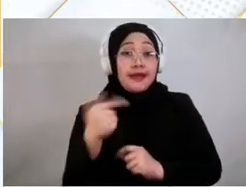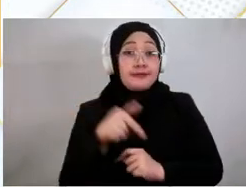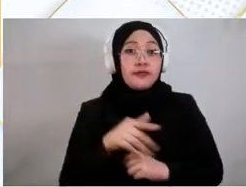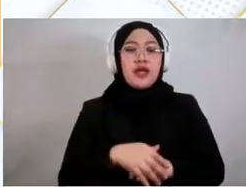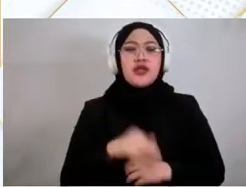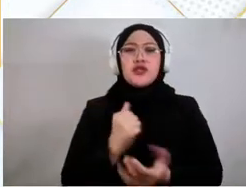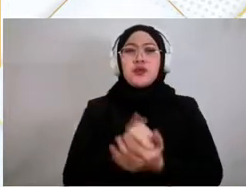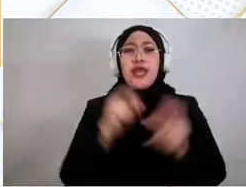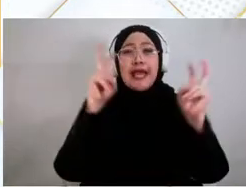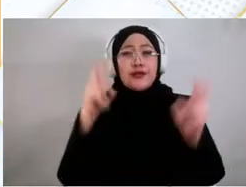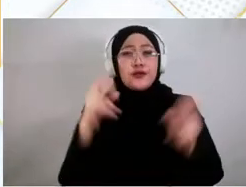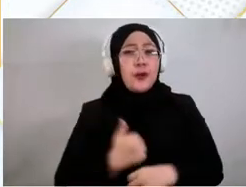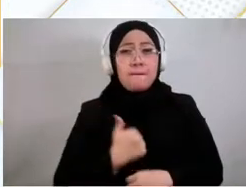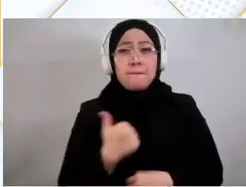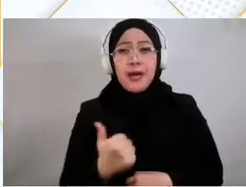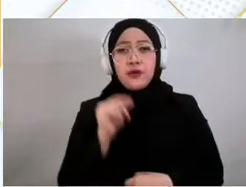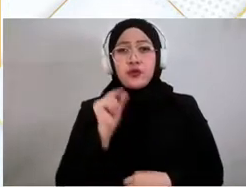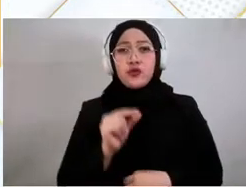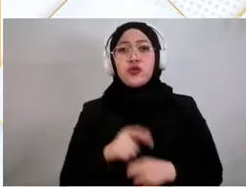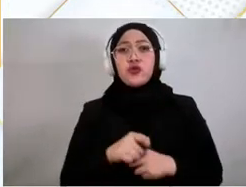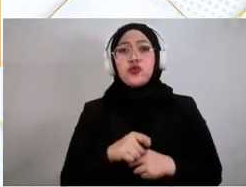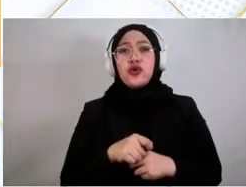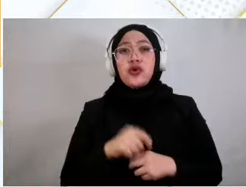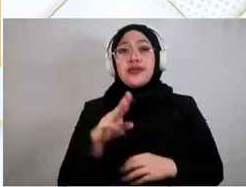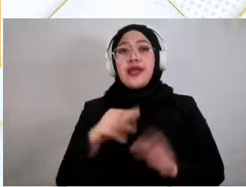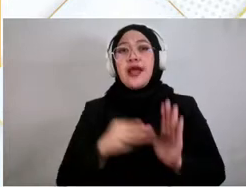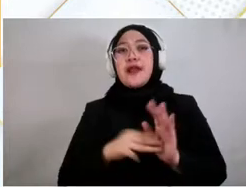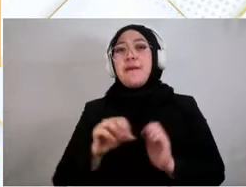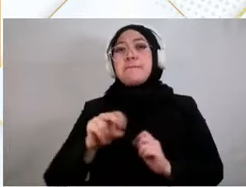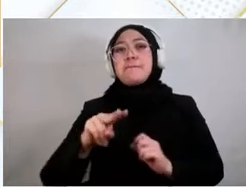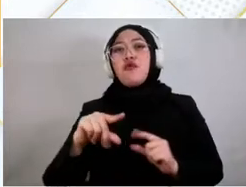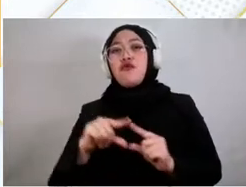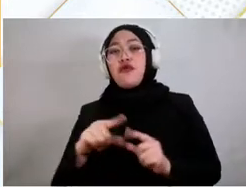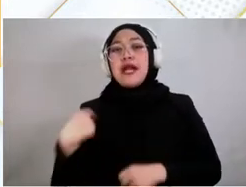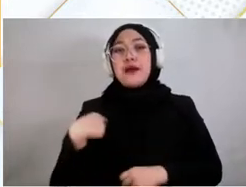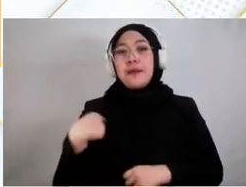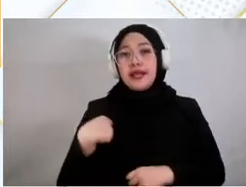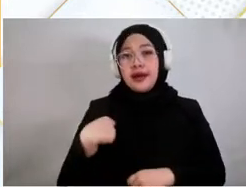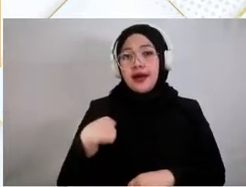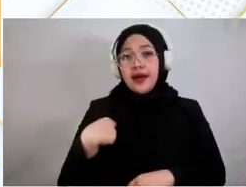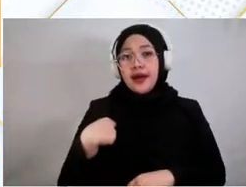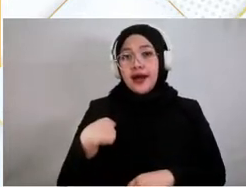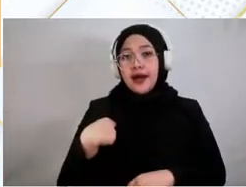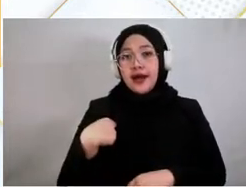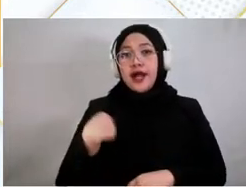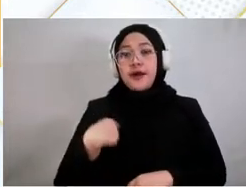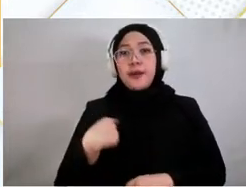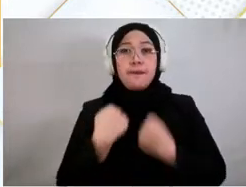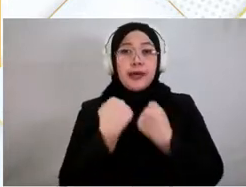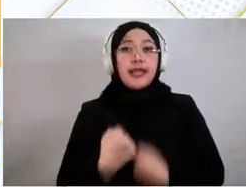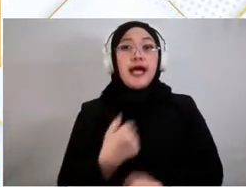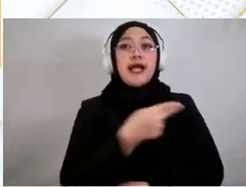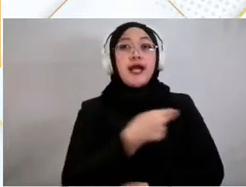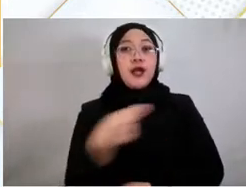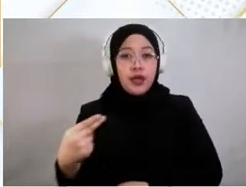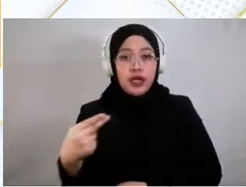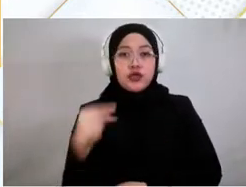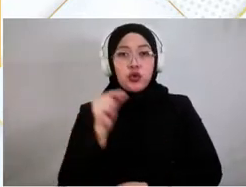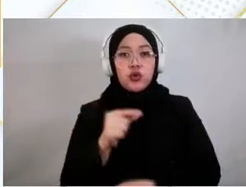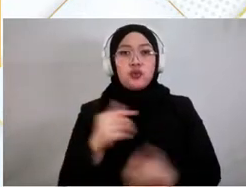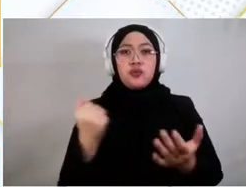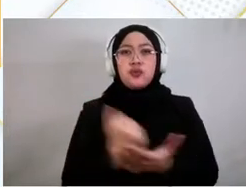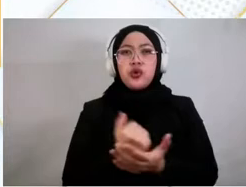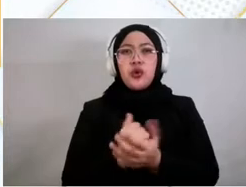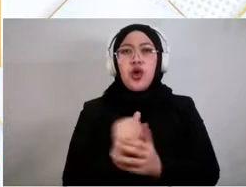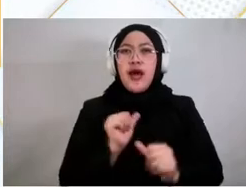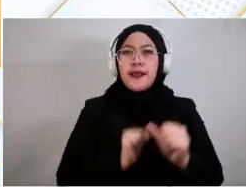issue to be used by MOVA and also by Ministry of Defense of Indonesia to have a more active